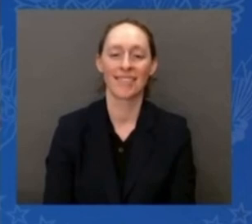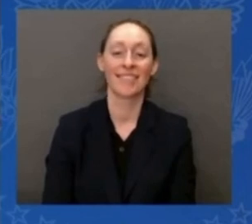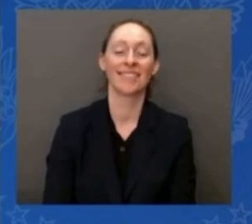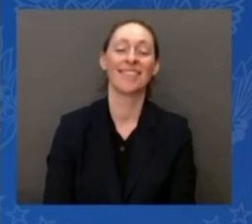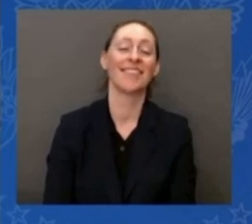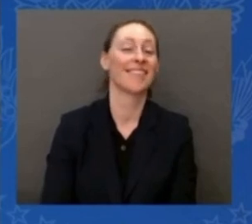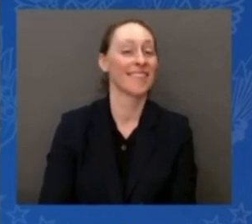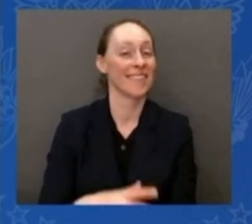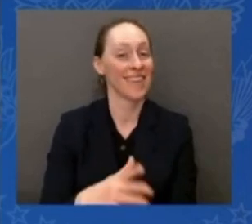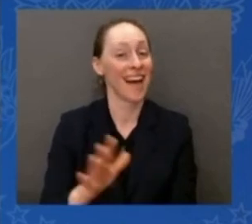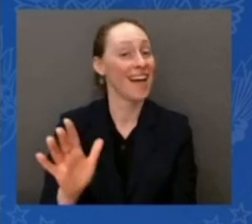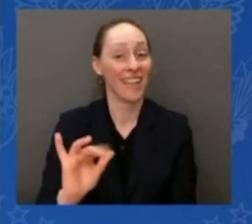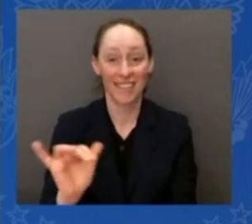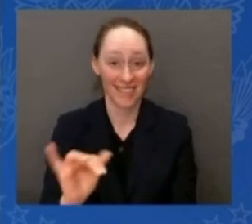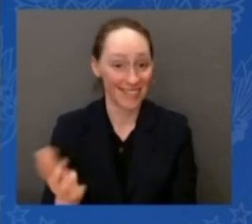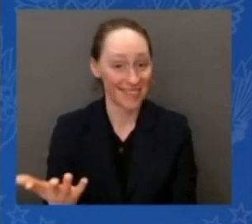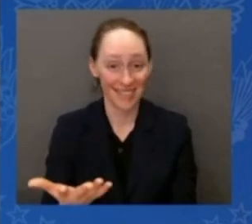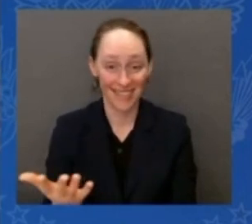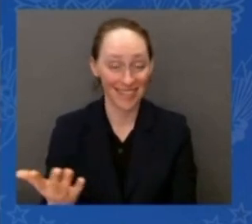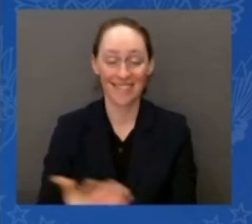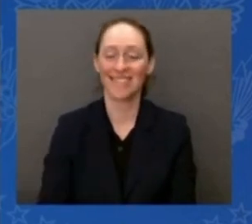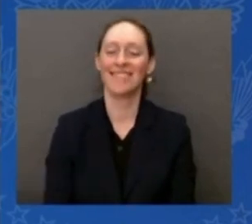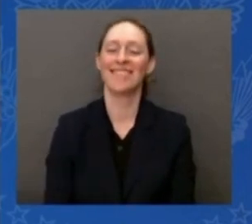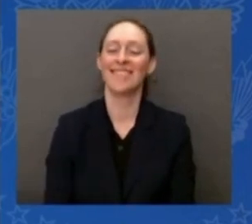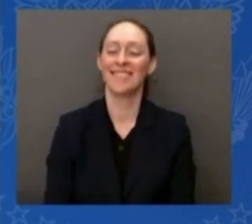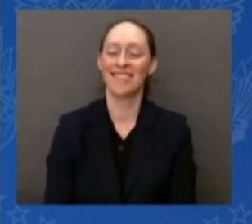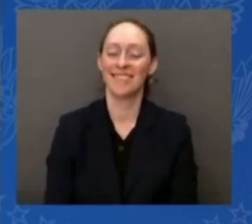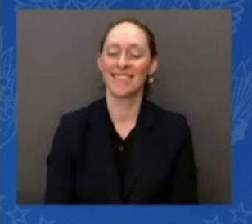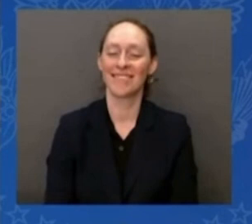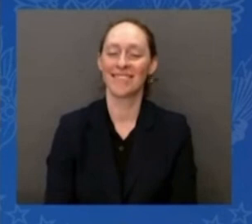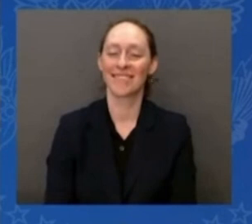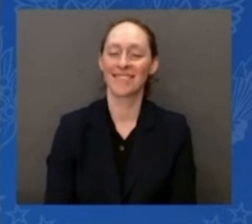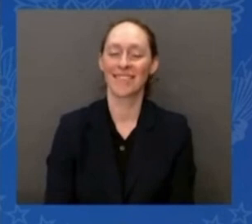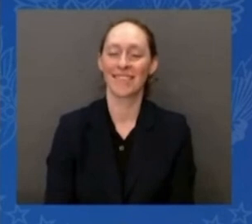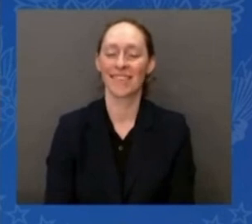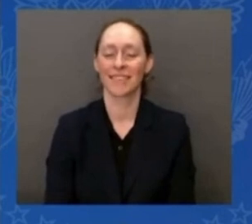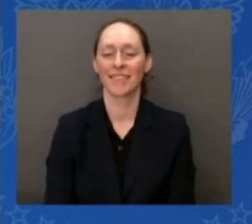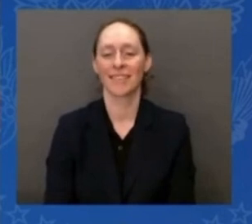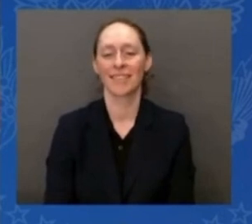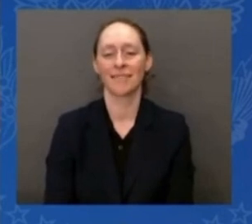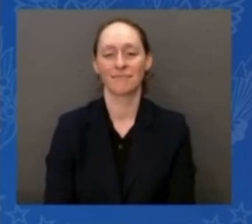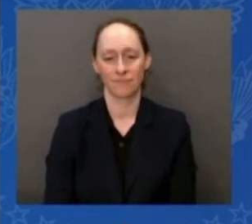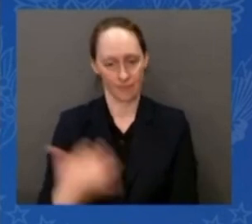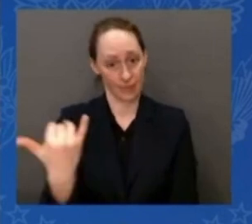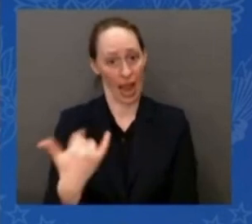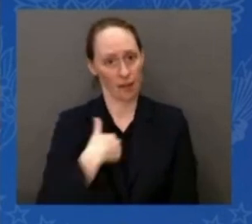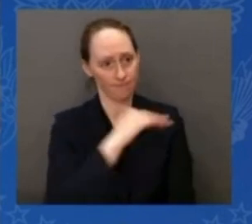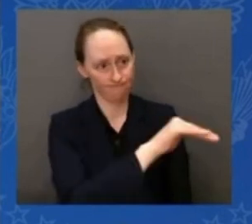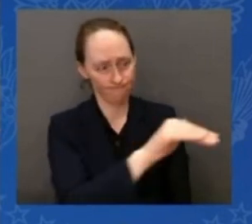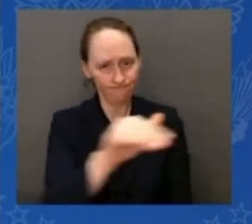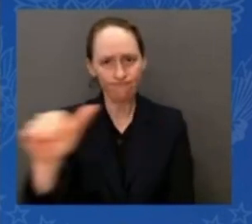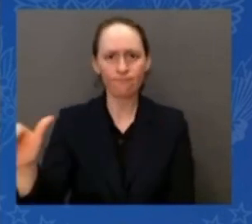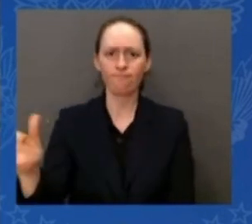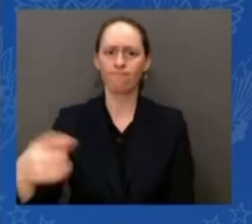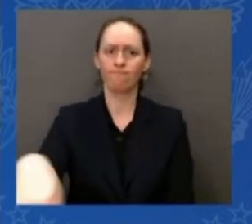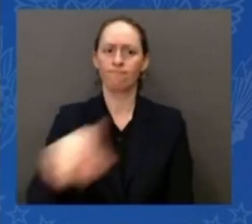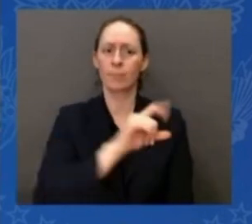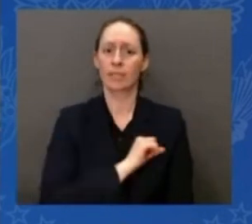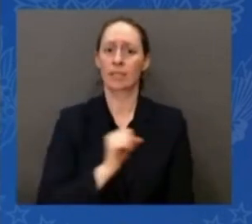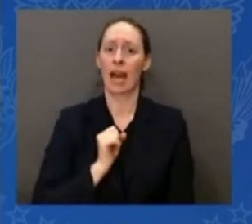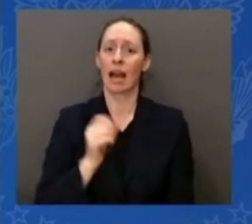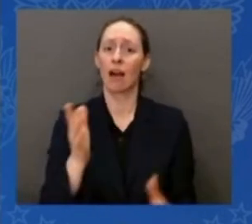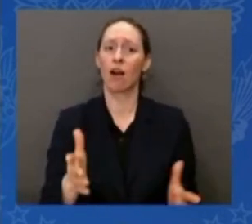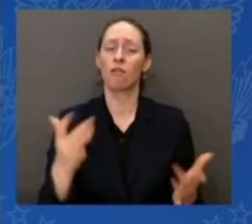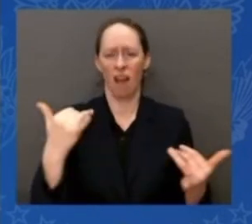I ask the United States Senate to move this nomination quickly so we can continue the progress to build this economy that works for